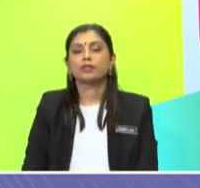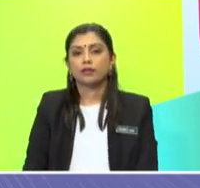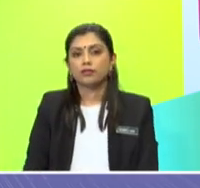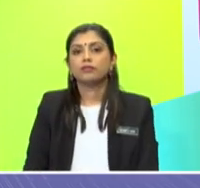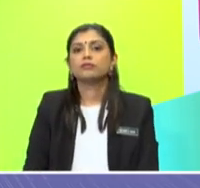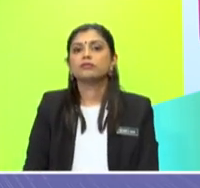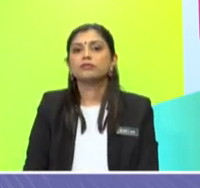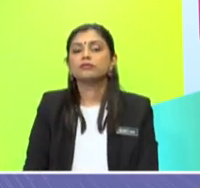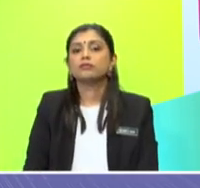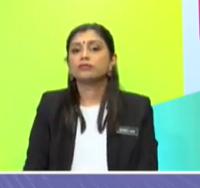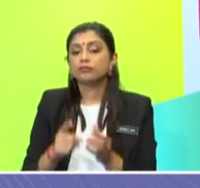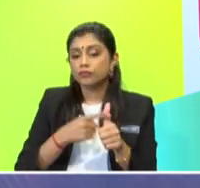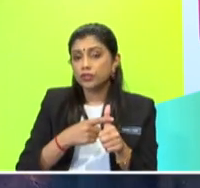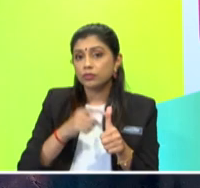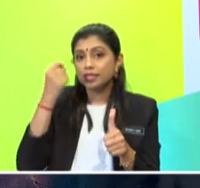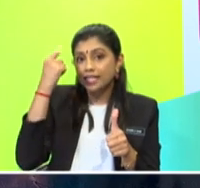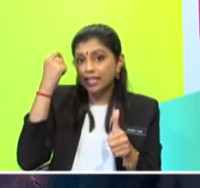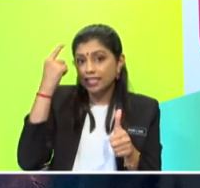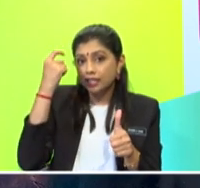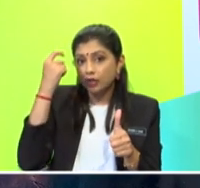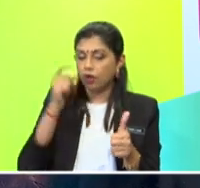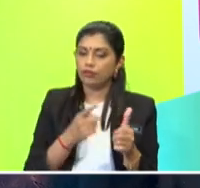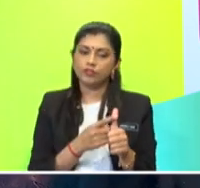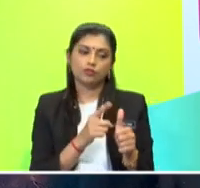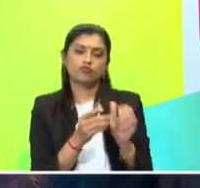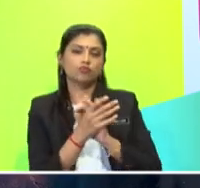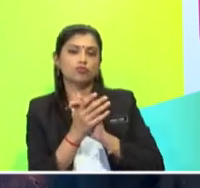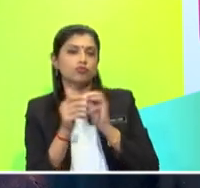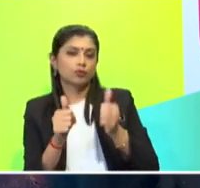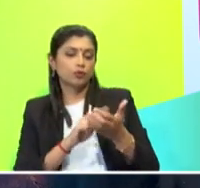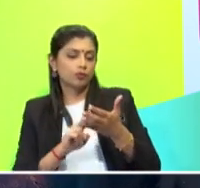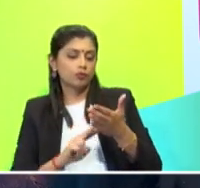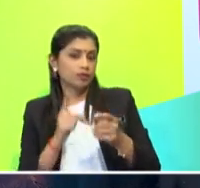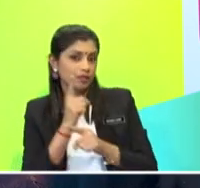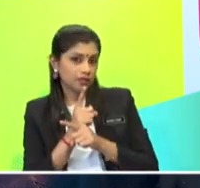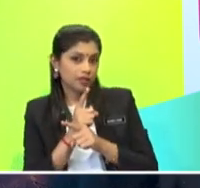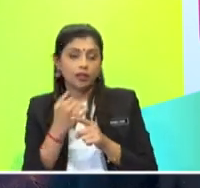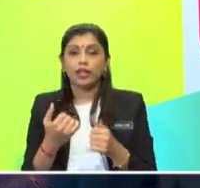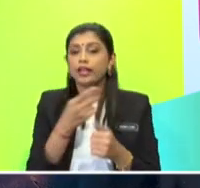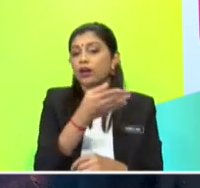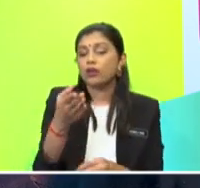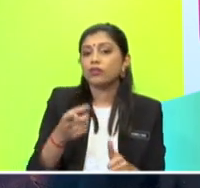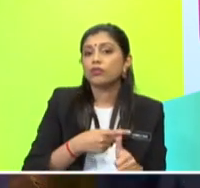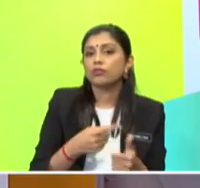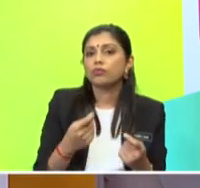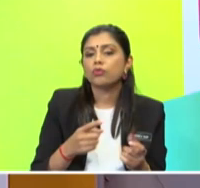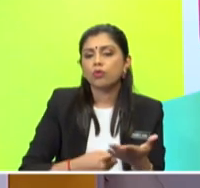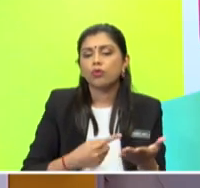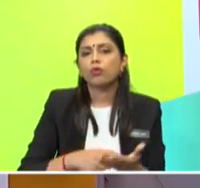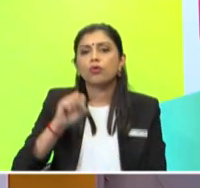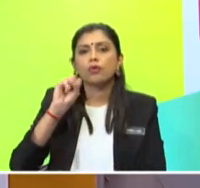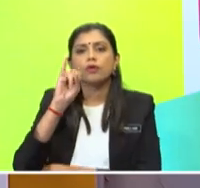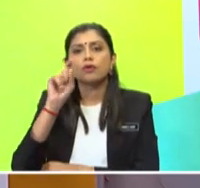You need to understand. Good job, Sean. Okay. Your situation mm-hmm. and your task. Now, who wants to try? What do you think is